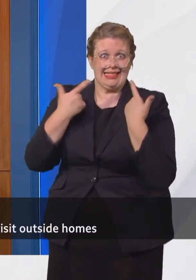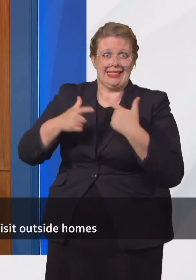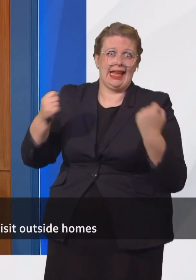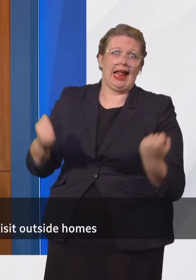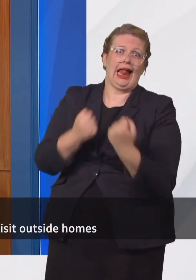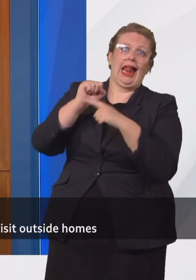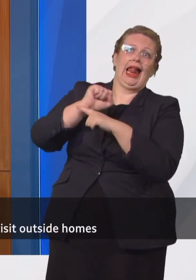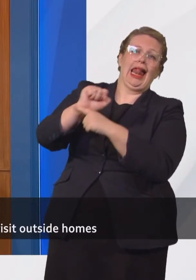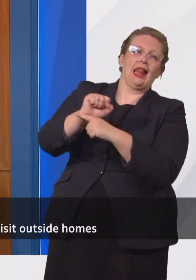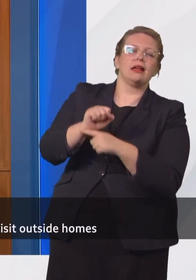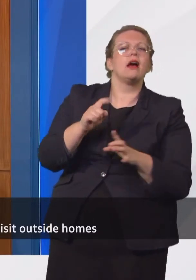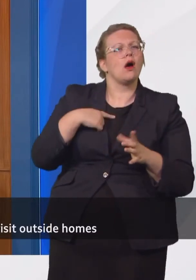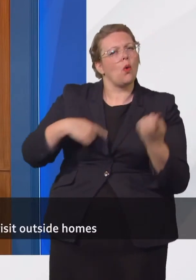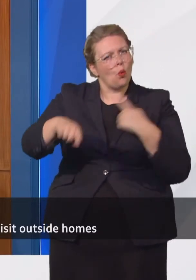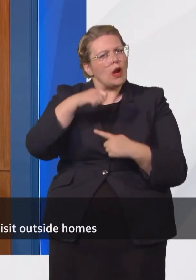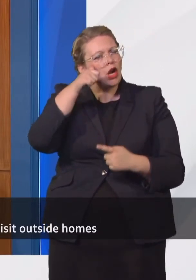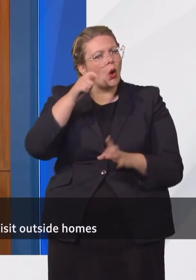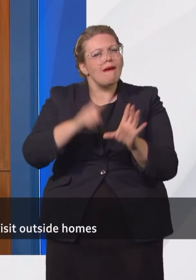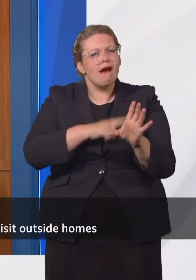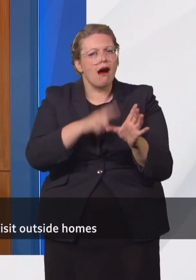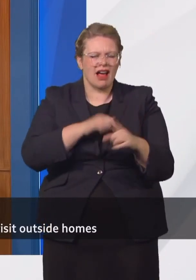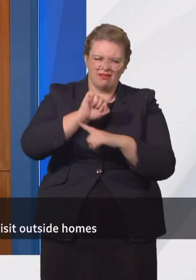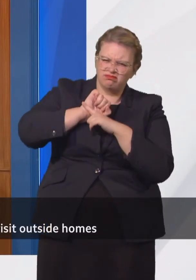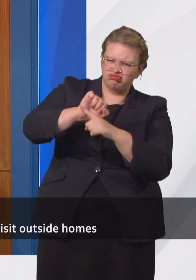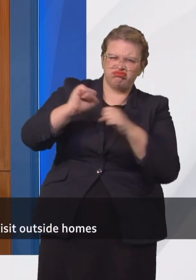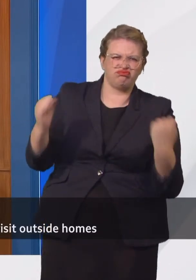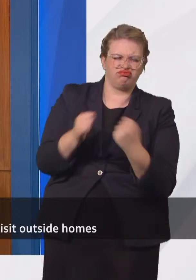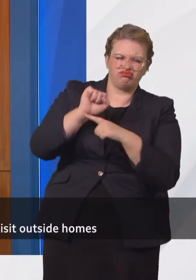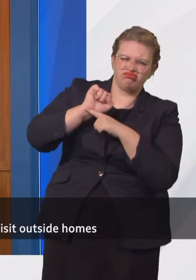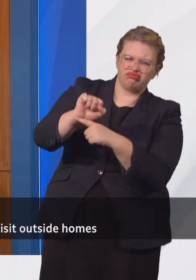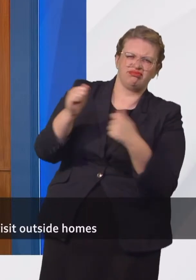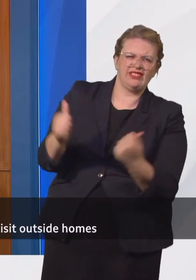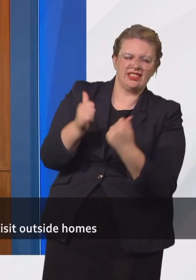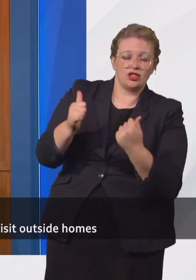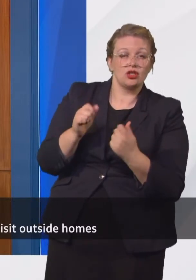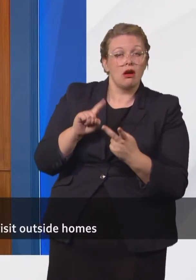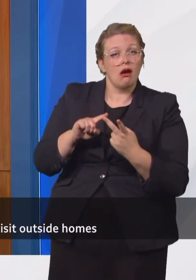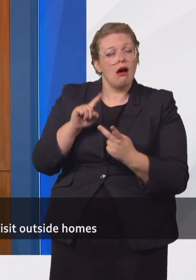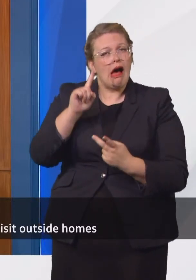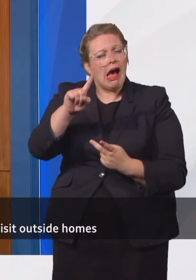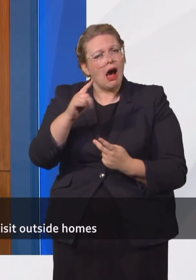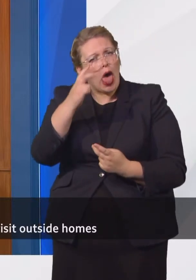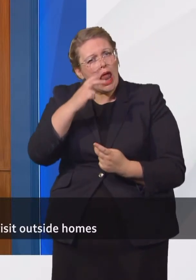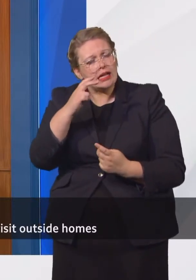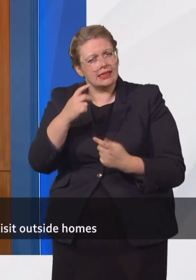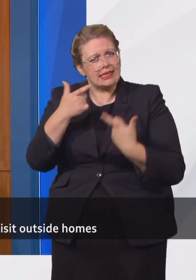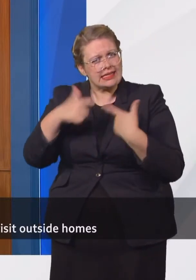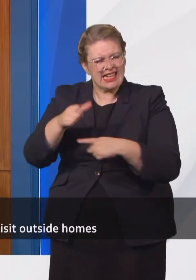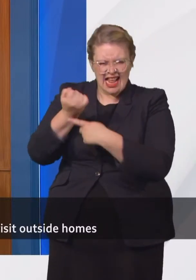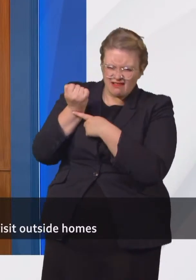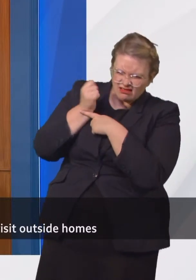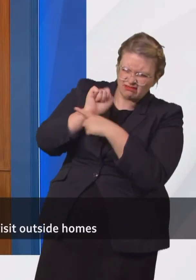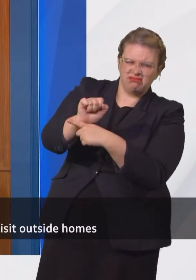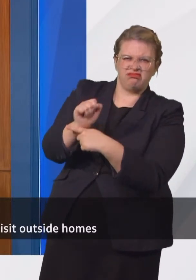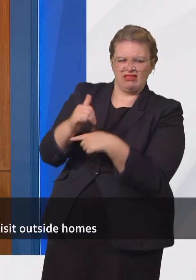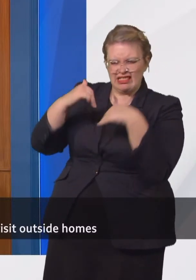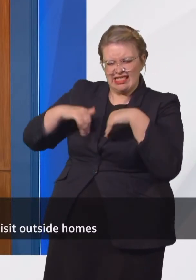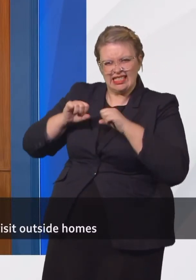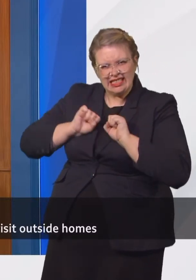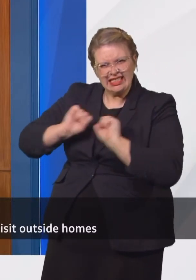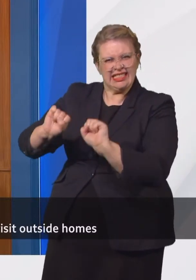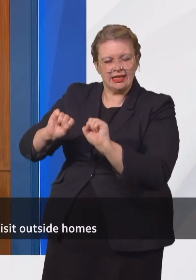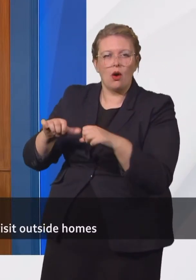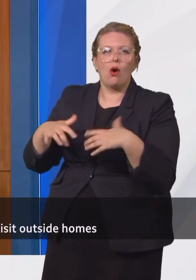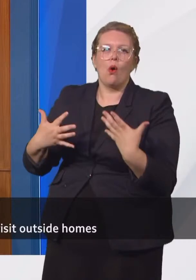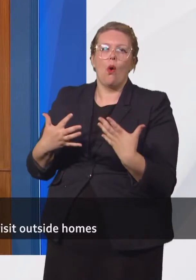fit and younger adult. And we need to know if they work as well in patients who are clinically